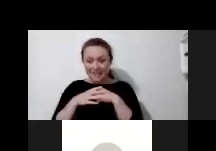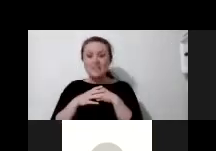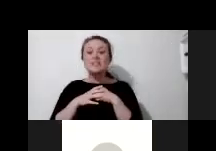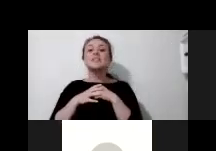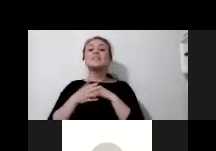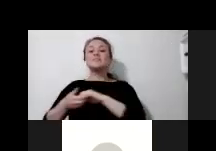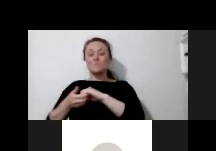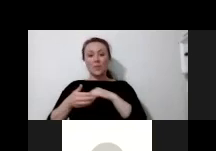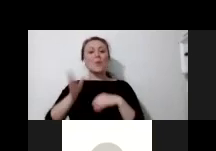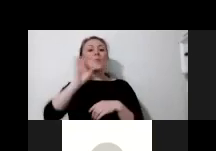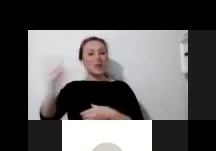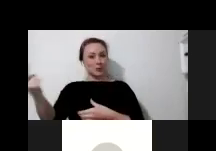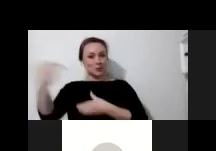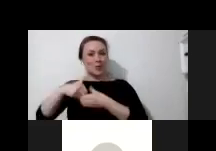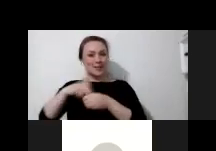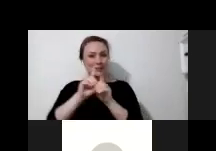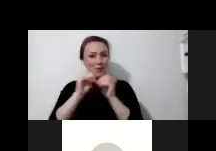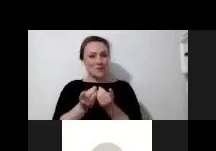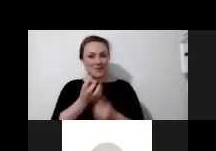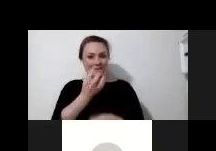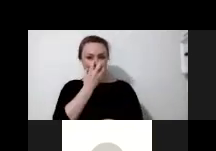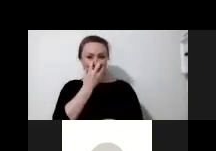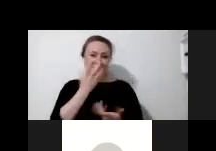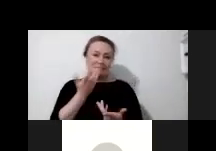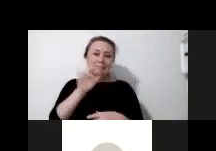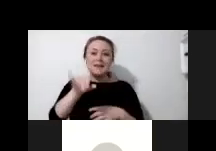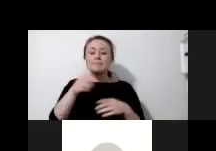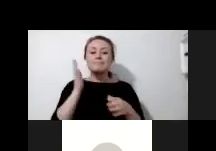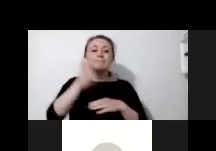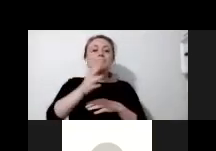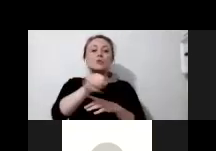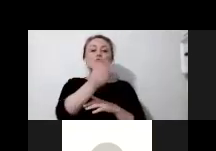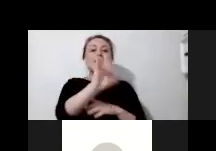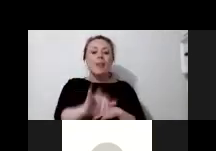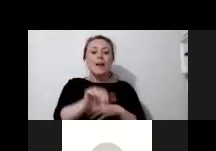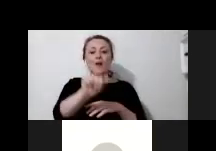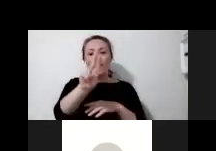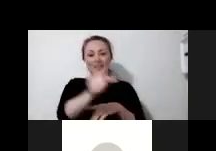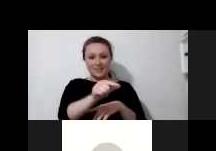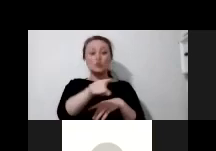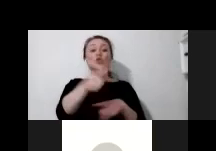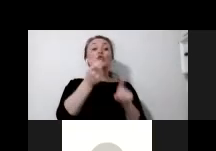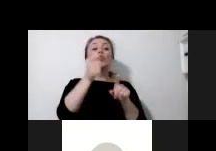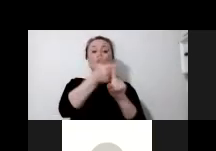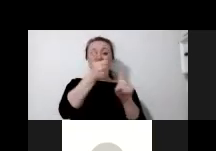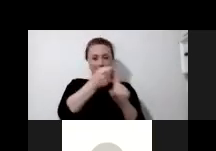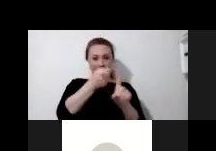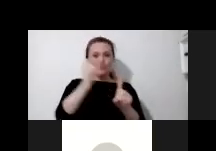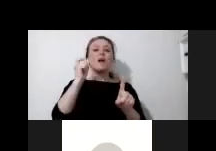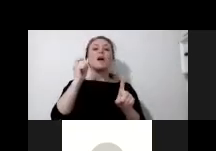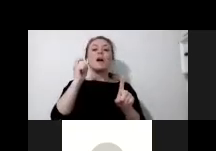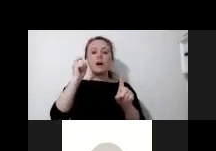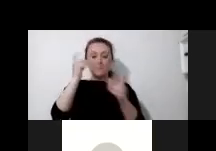Anesthesiology, I believe in July or August. She's a Ghanaian American. She's a chronic pain